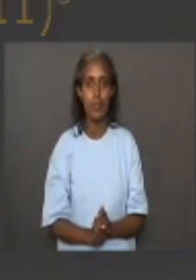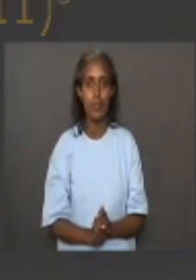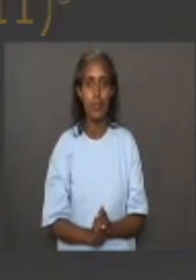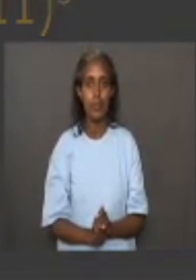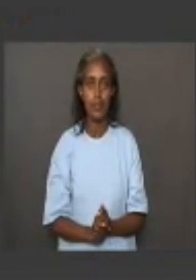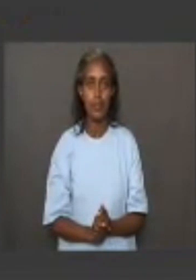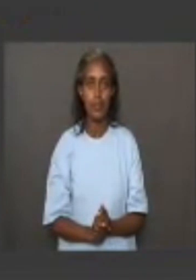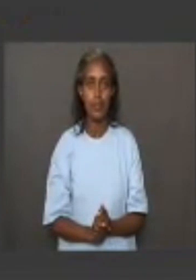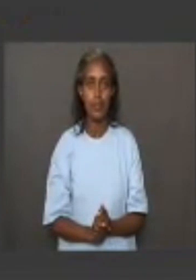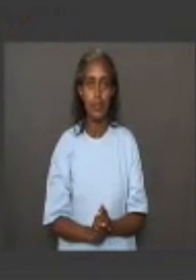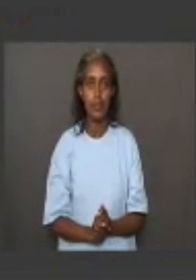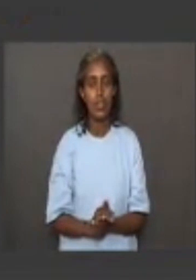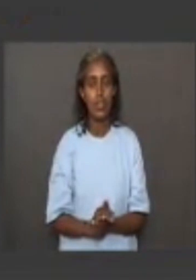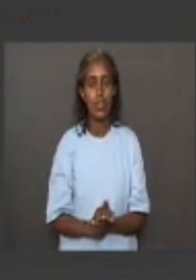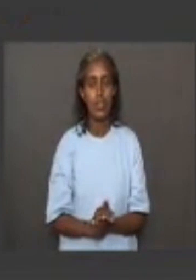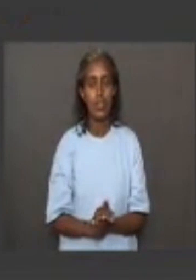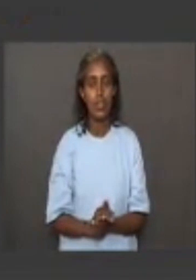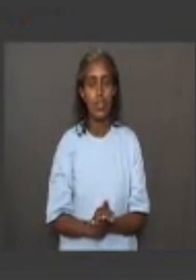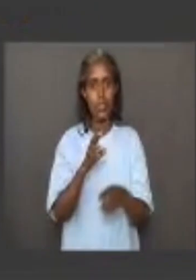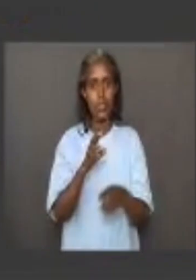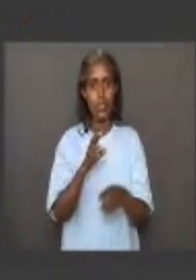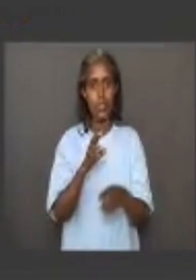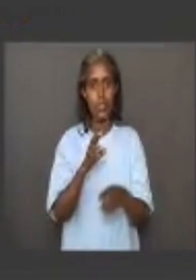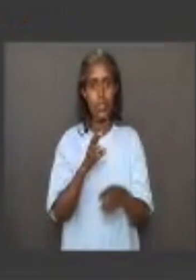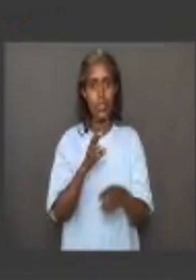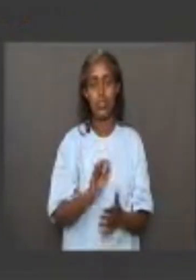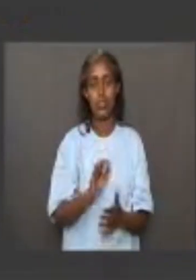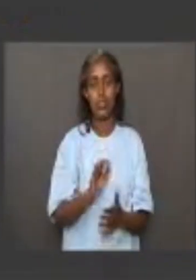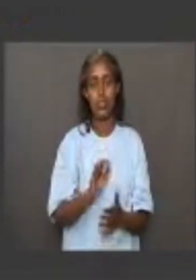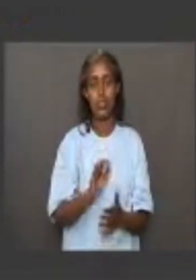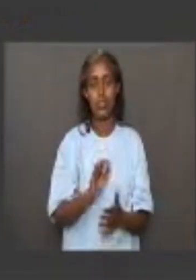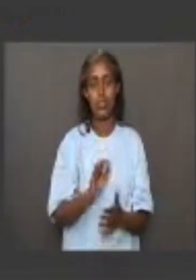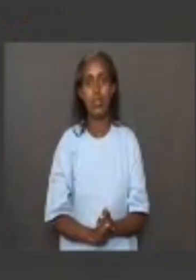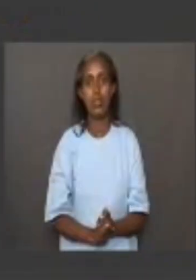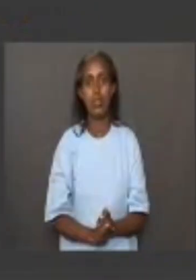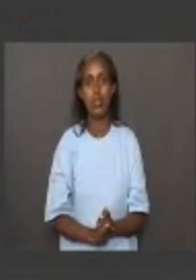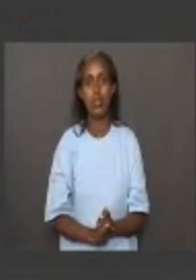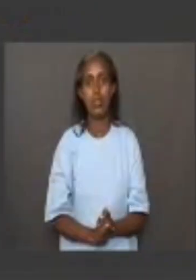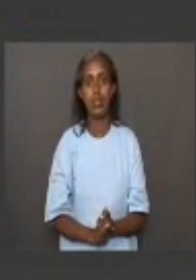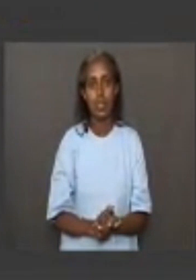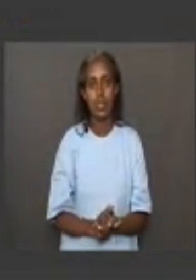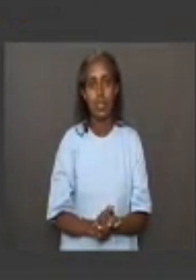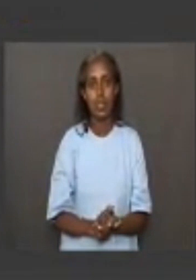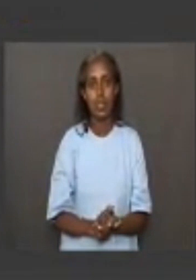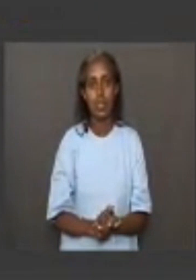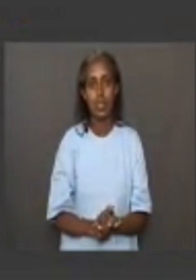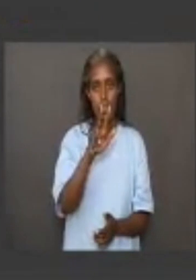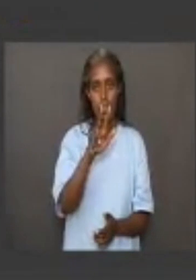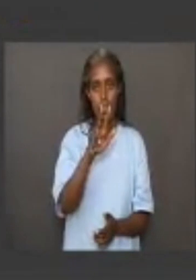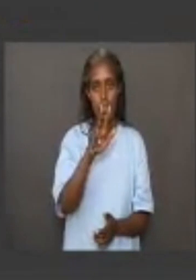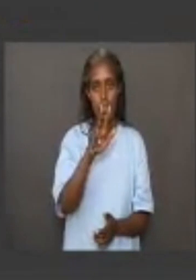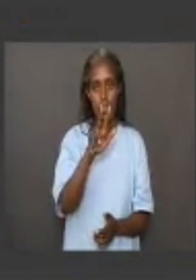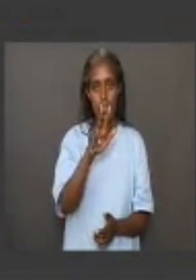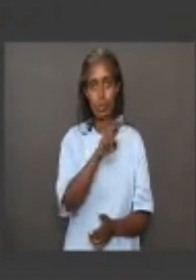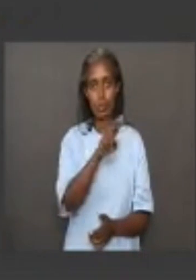The answer to C is the cube root